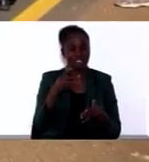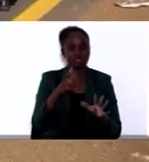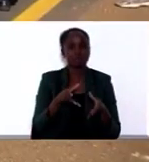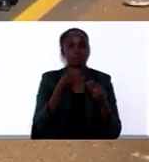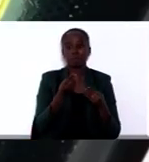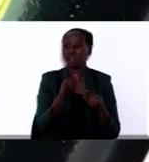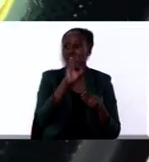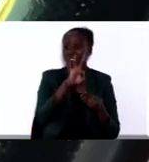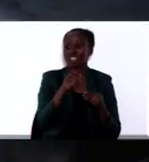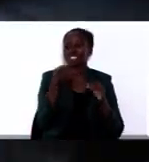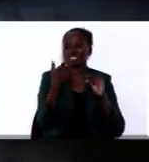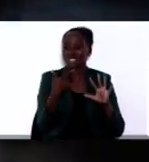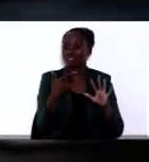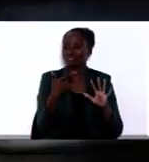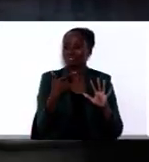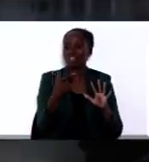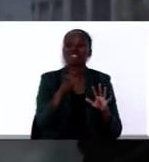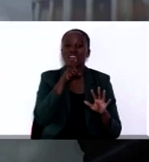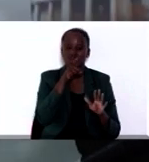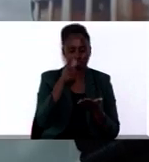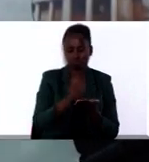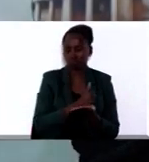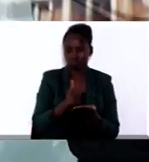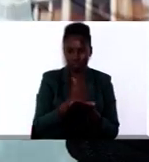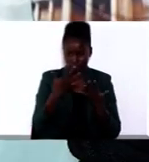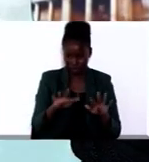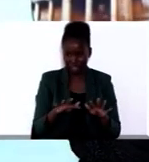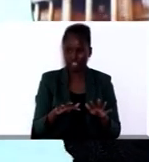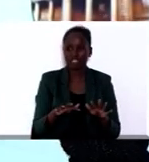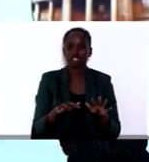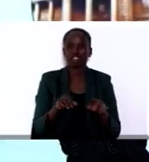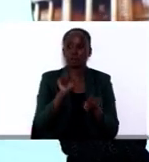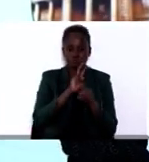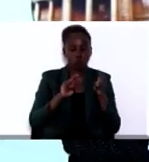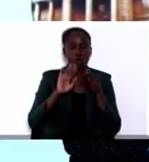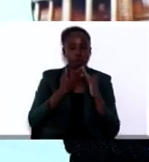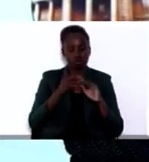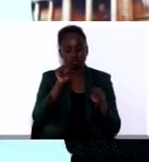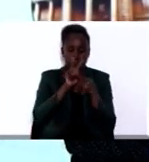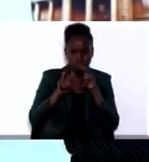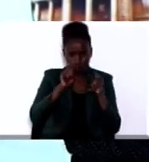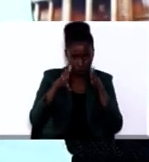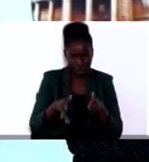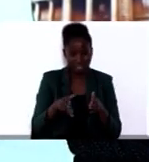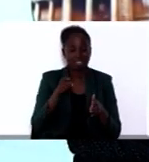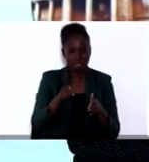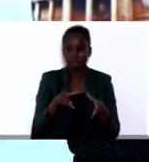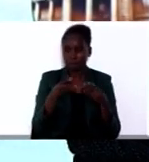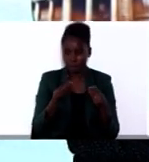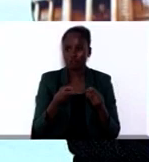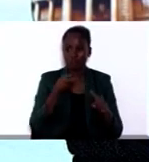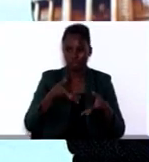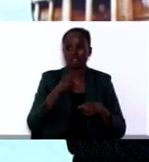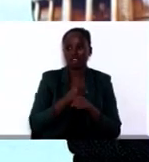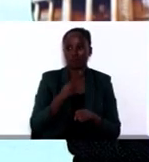7,000 patrollers, 2,000 more than the commitment we made in July of 5,000 patrollers in Gauteng